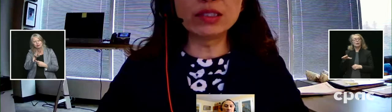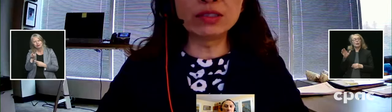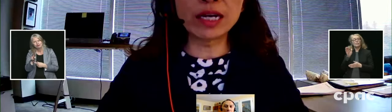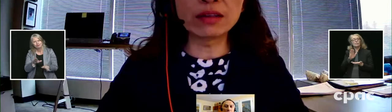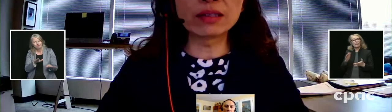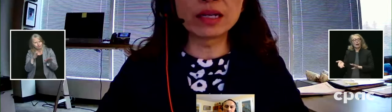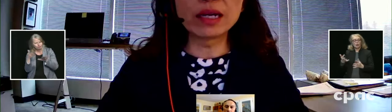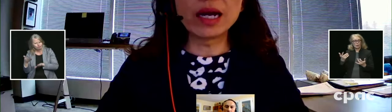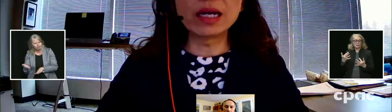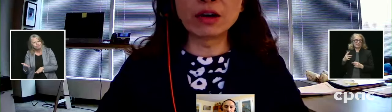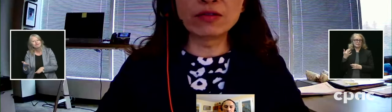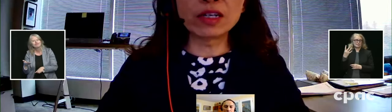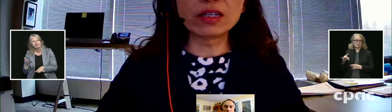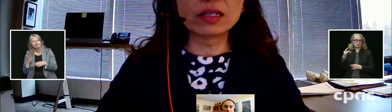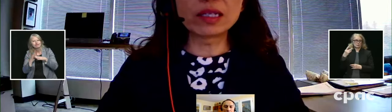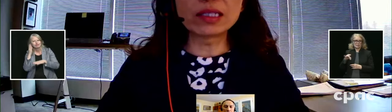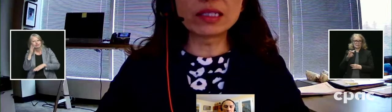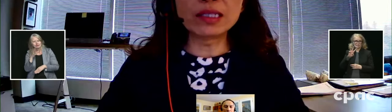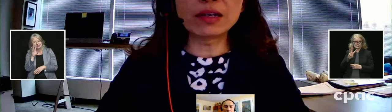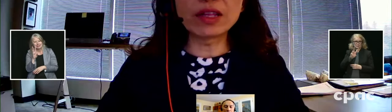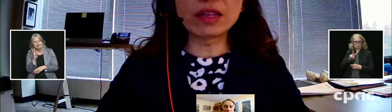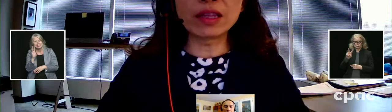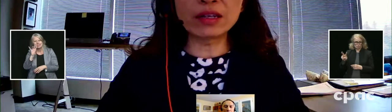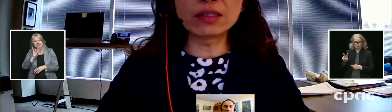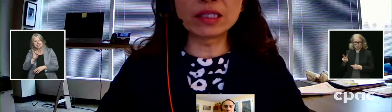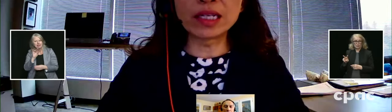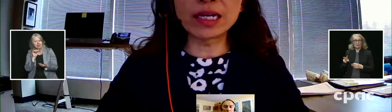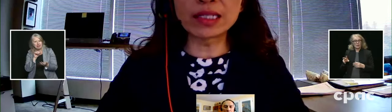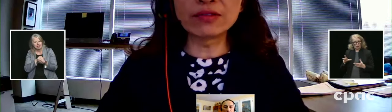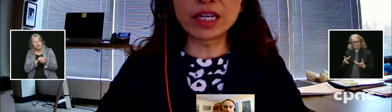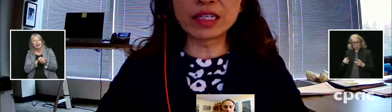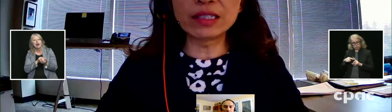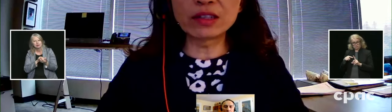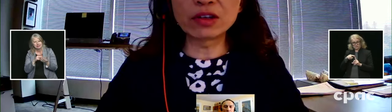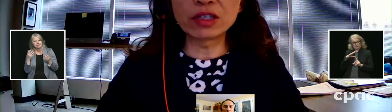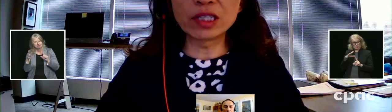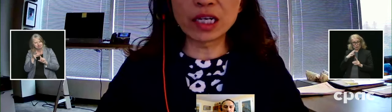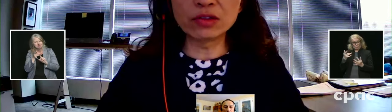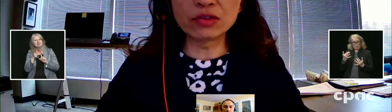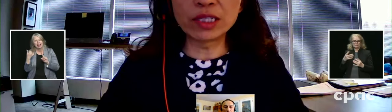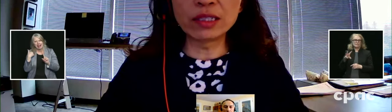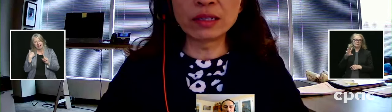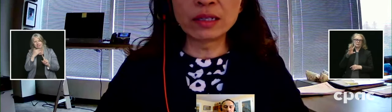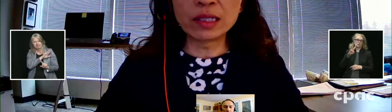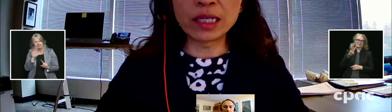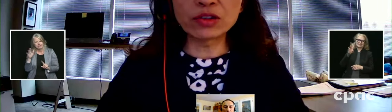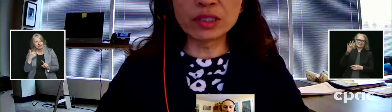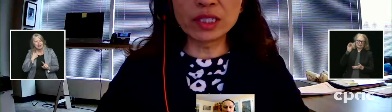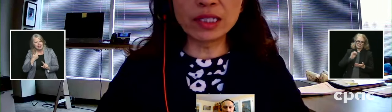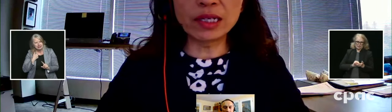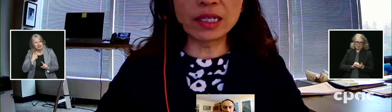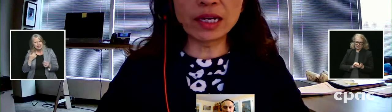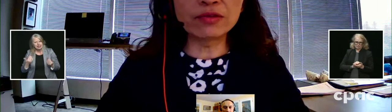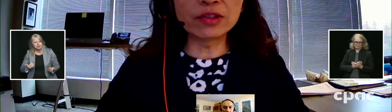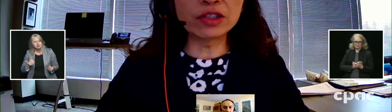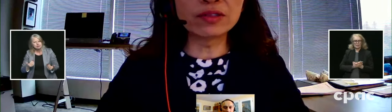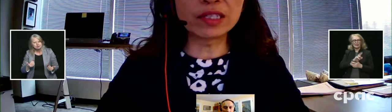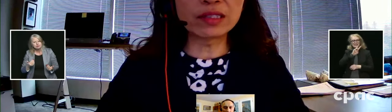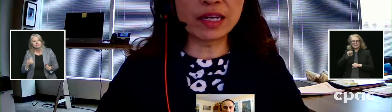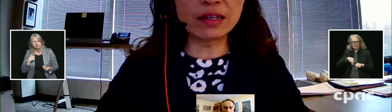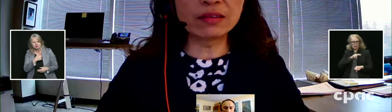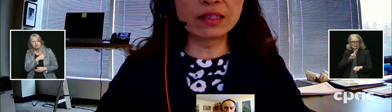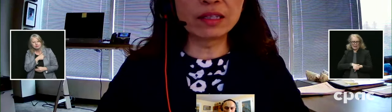18,622 deaths and over 67,000 active cases across the country. Nationally, an average